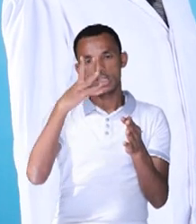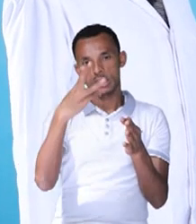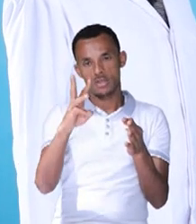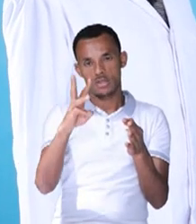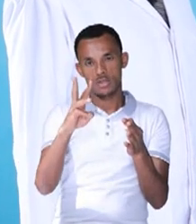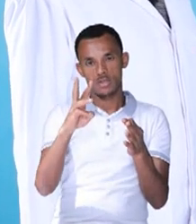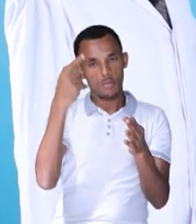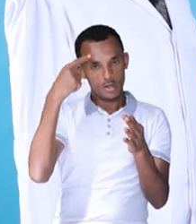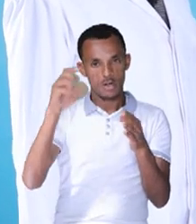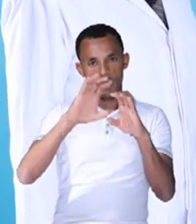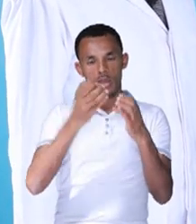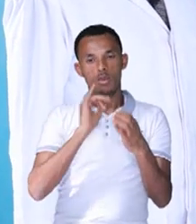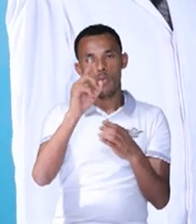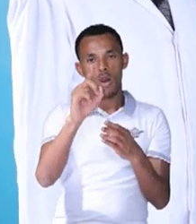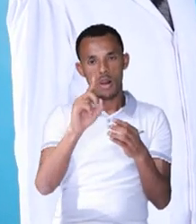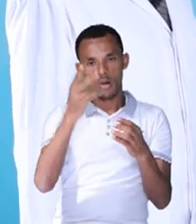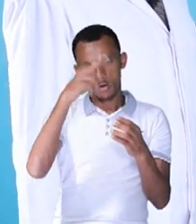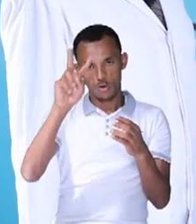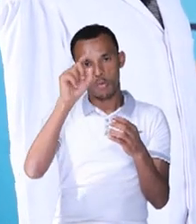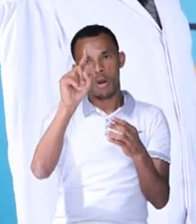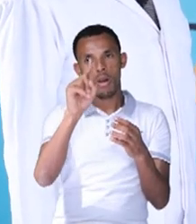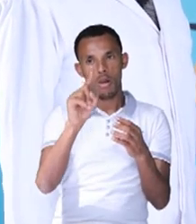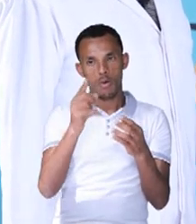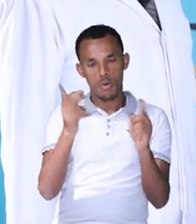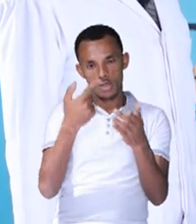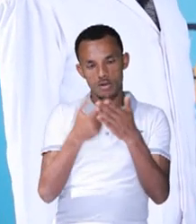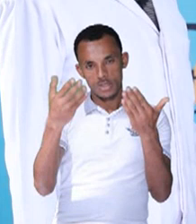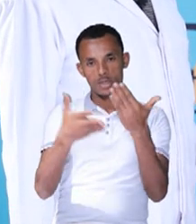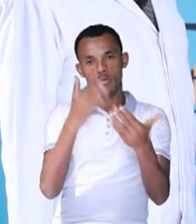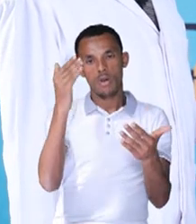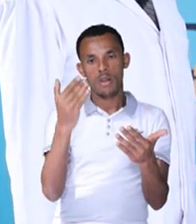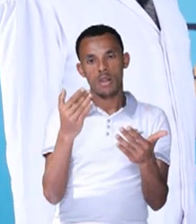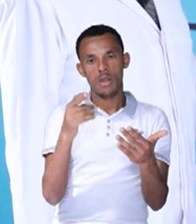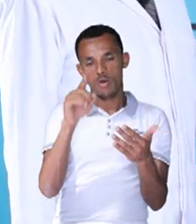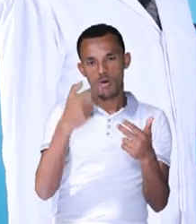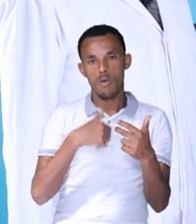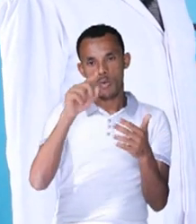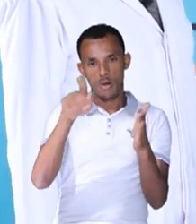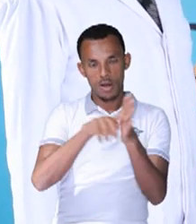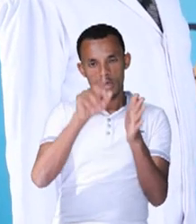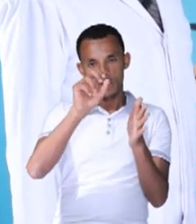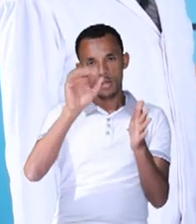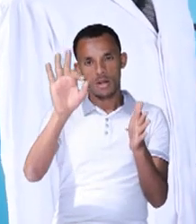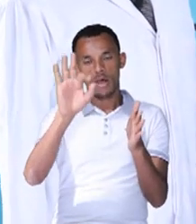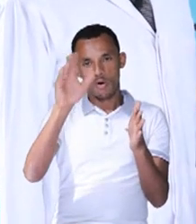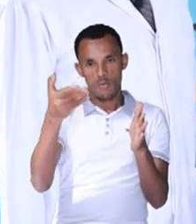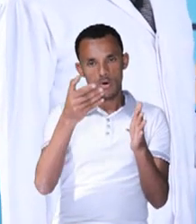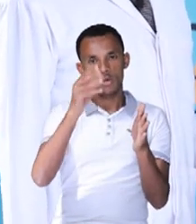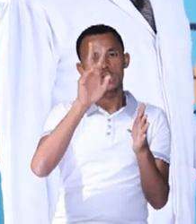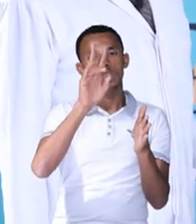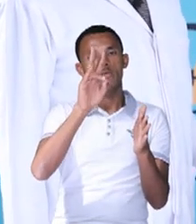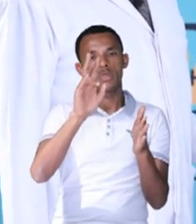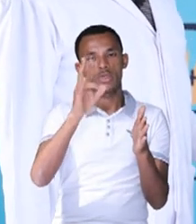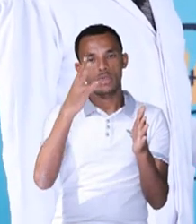16. The imaginary part here, 1. 1 squared, 1. When this one is simplified again, you have 1 minus 13i over